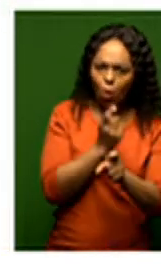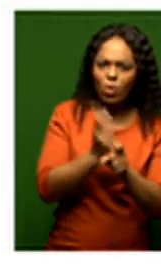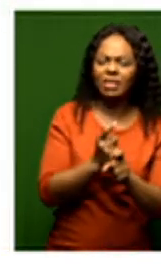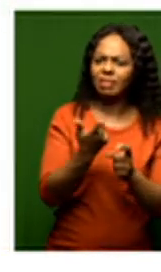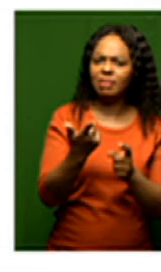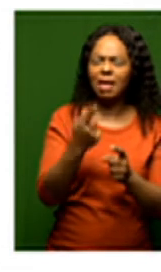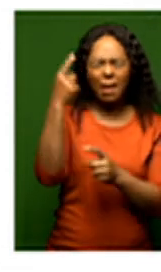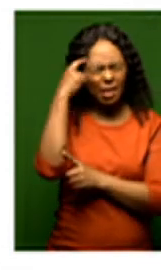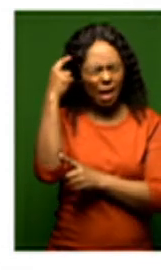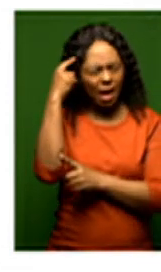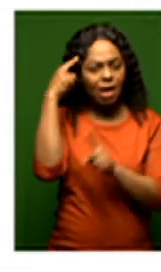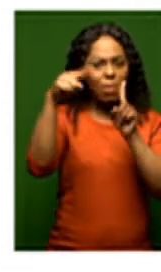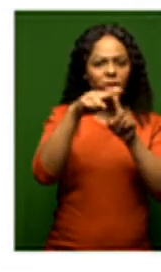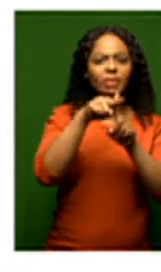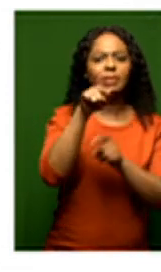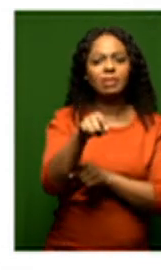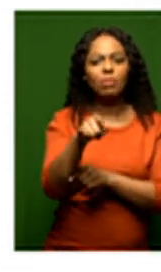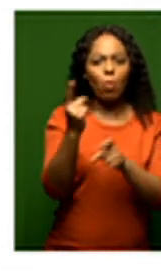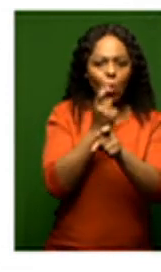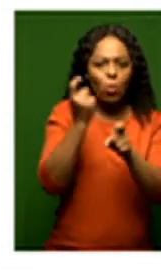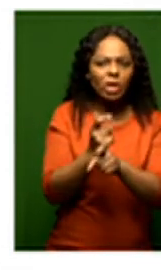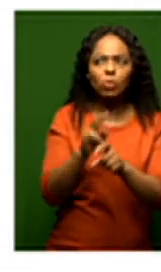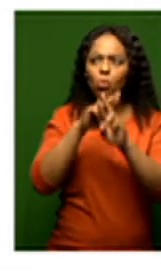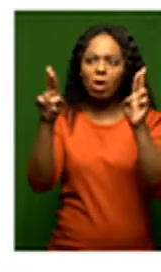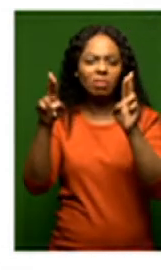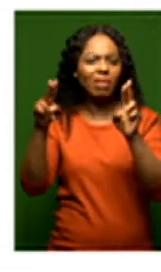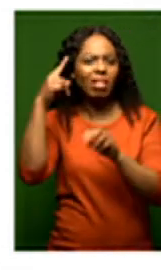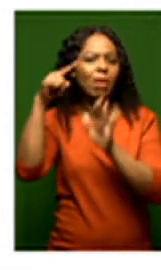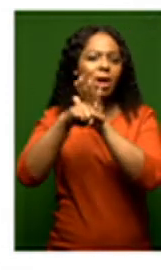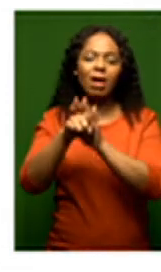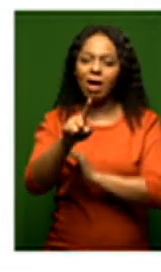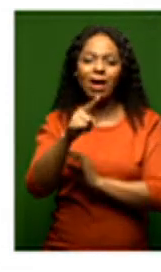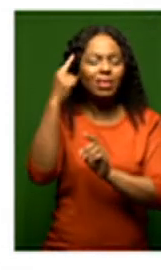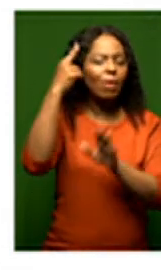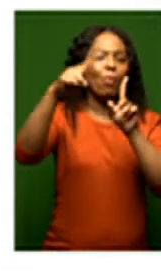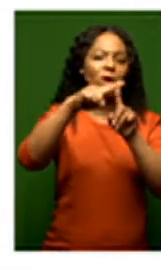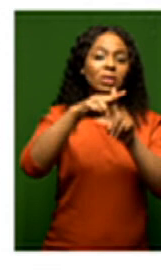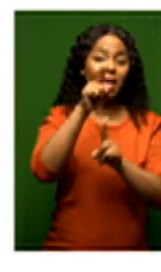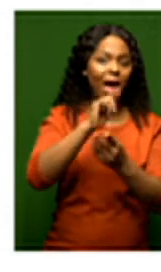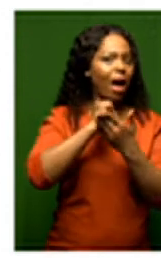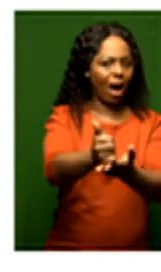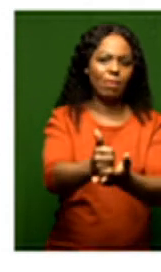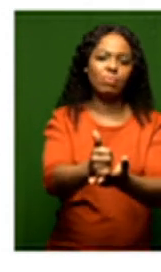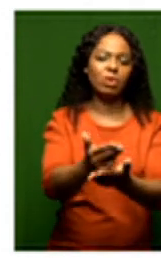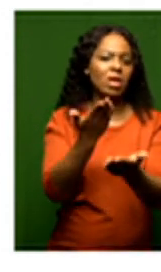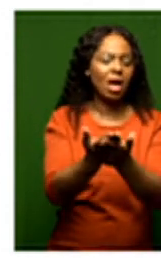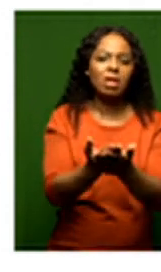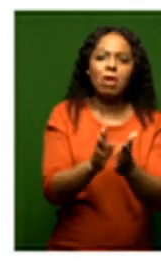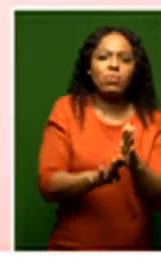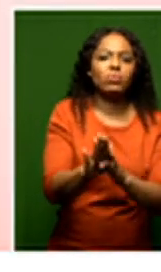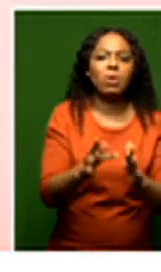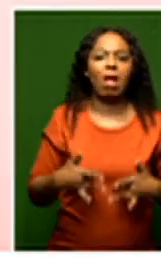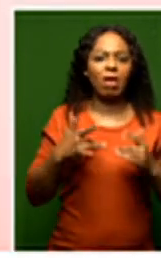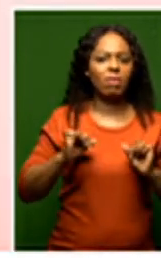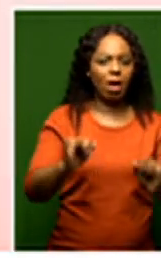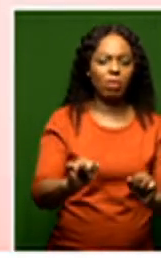begin with that, to change your perception, that already is very helpful in terms of moving forward.